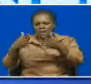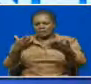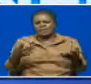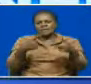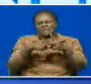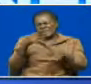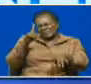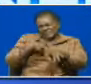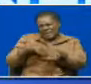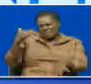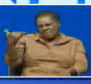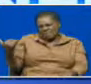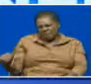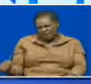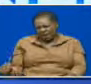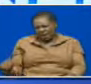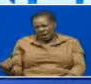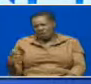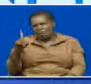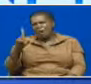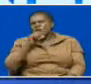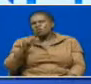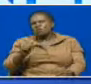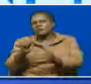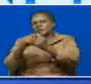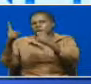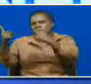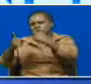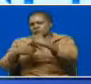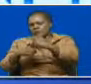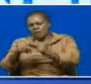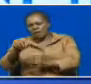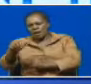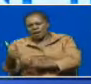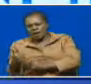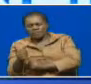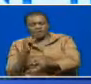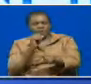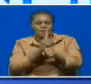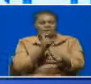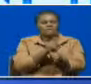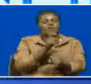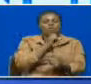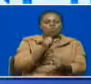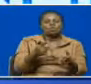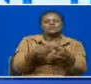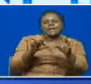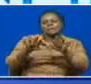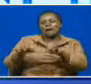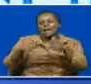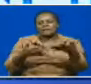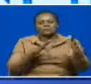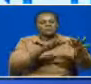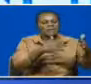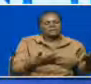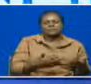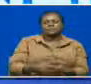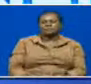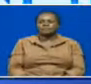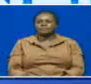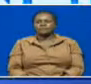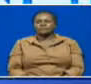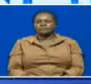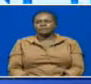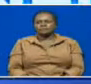a fairly young age, one at 16 years, the other at 11 years. Let's listen in on their